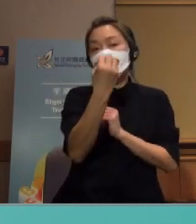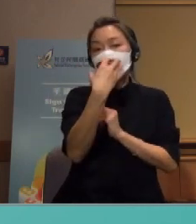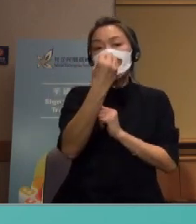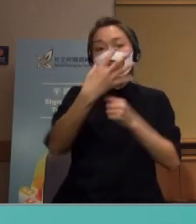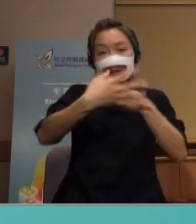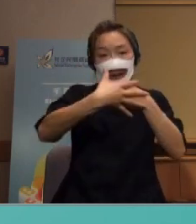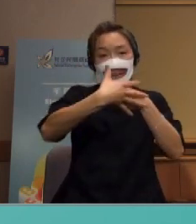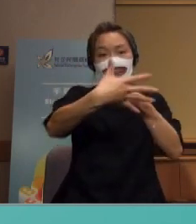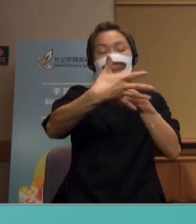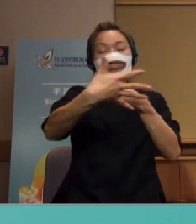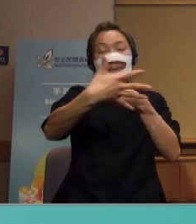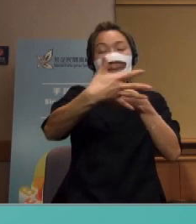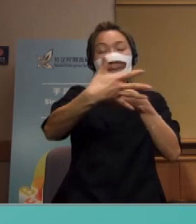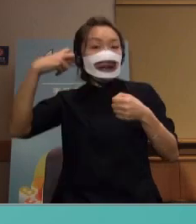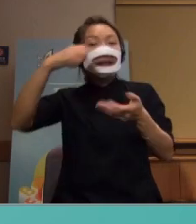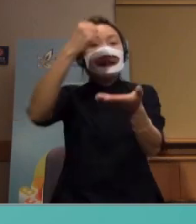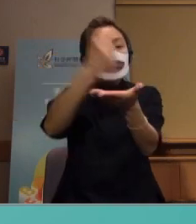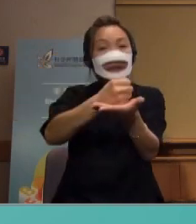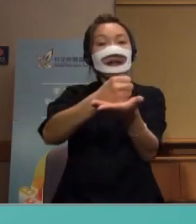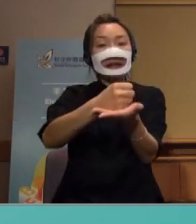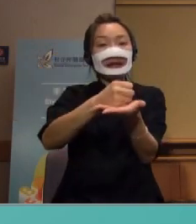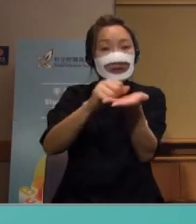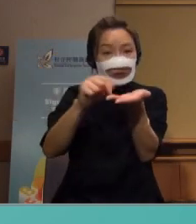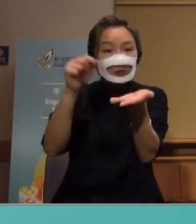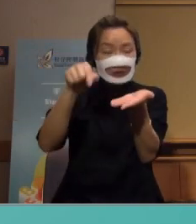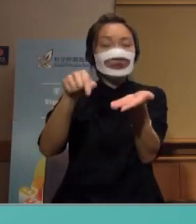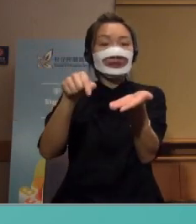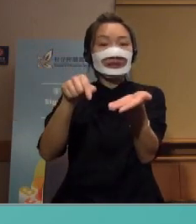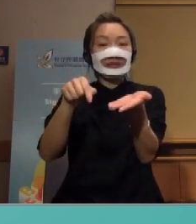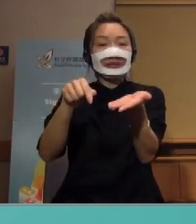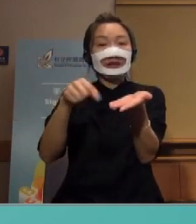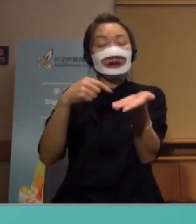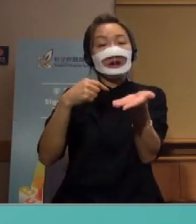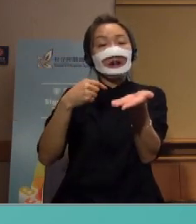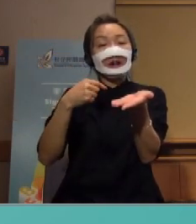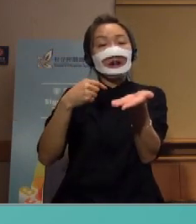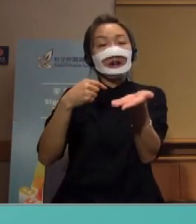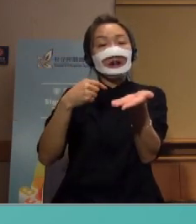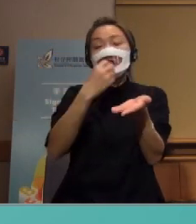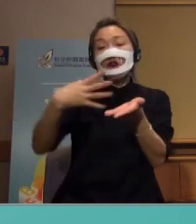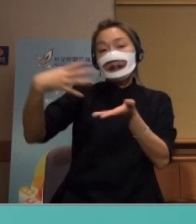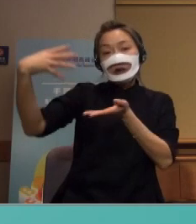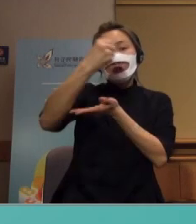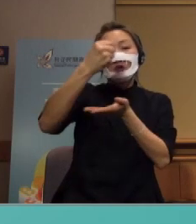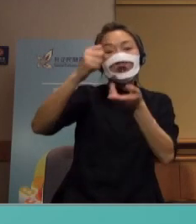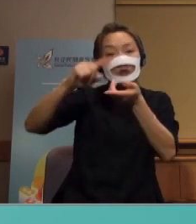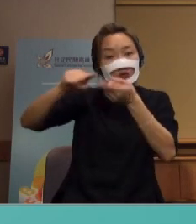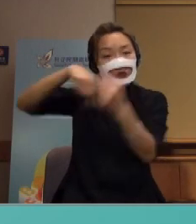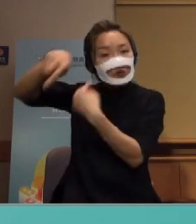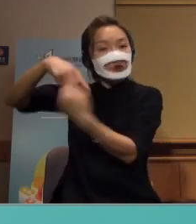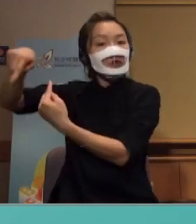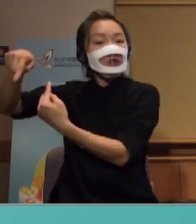registry, we can actually shift the gravitational center of power. So actually a lot of the Southeast Asian countries can earn income from being able to